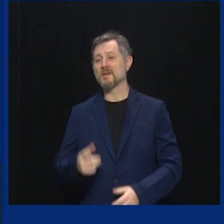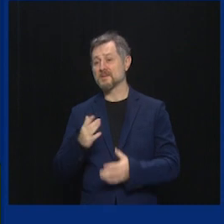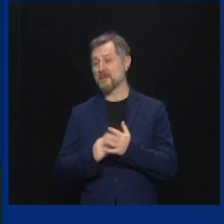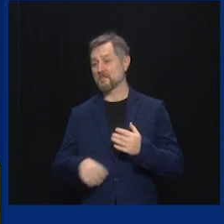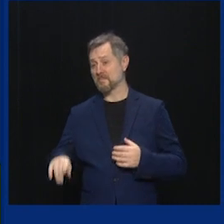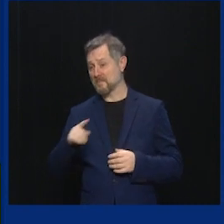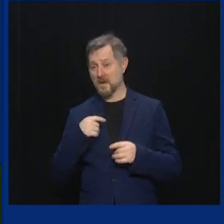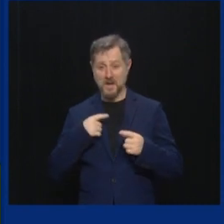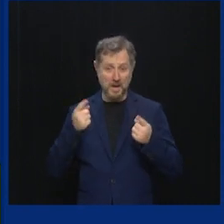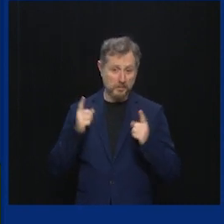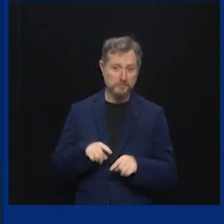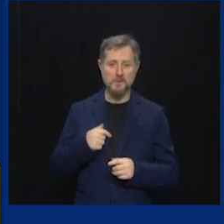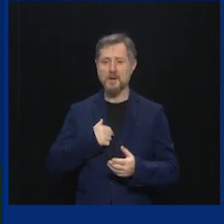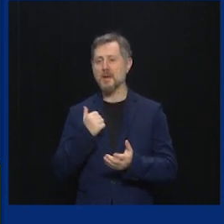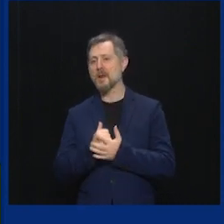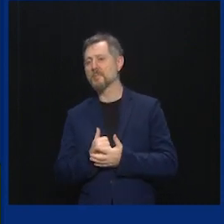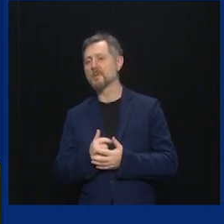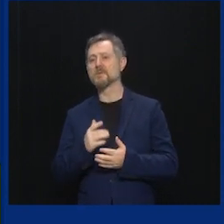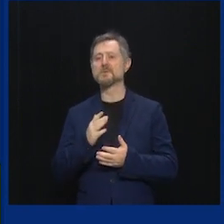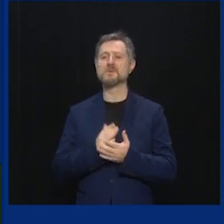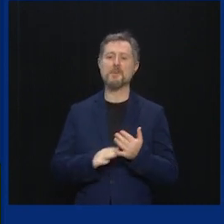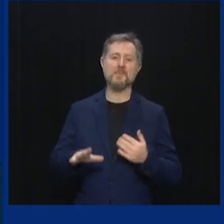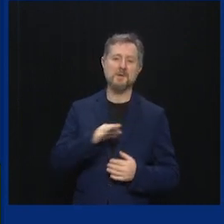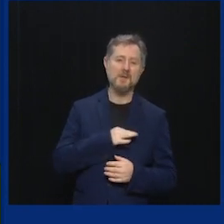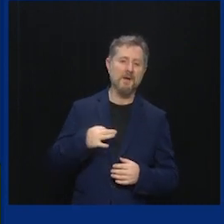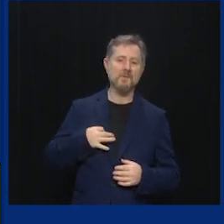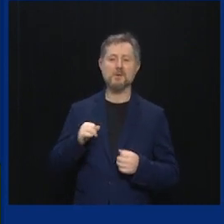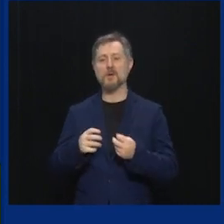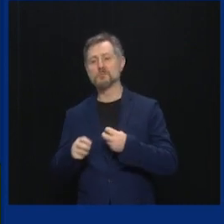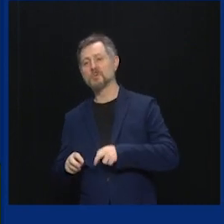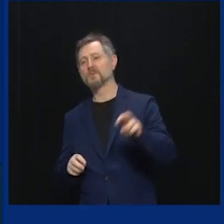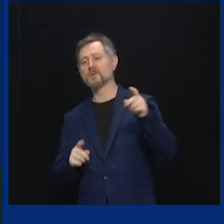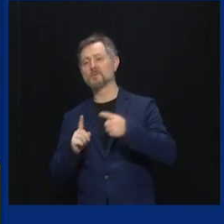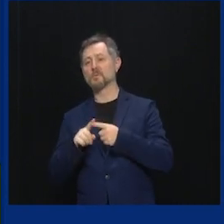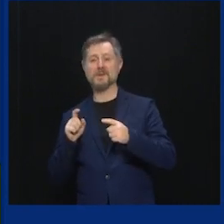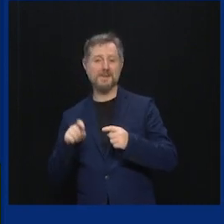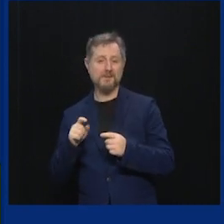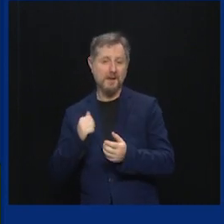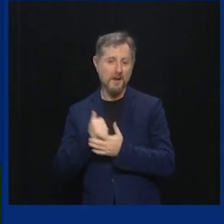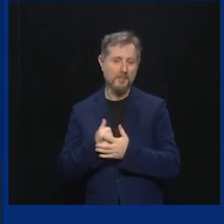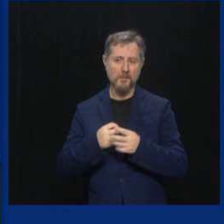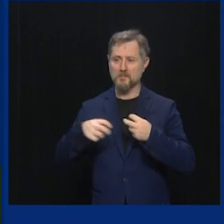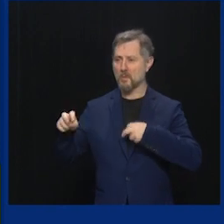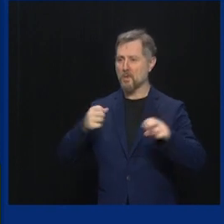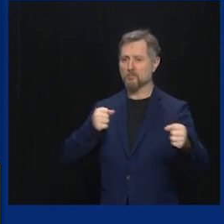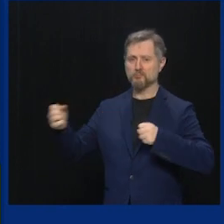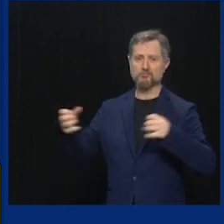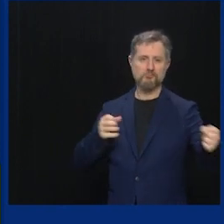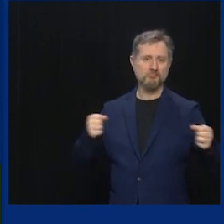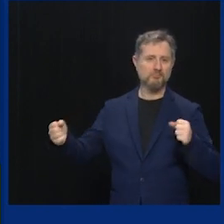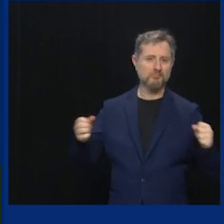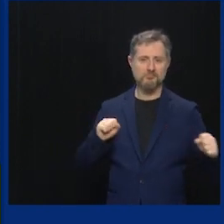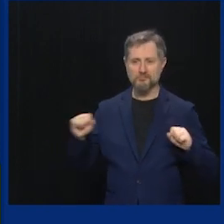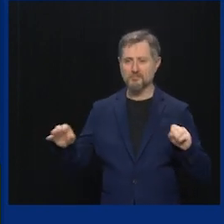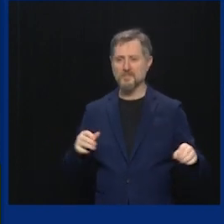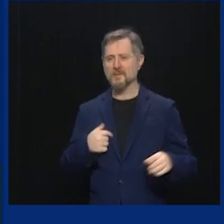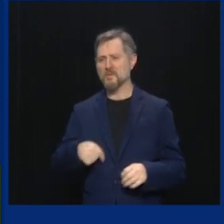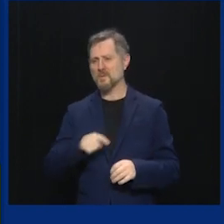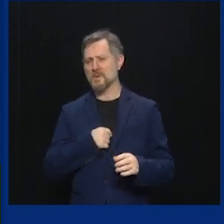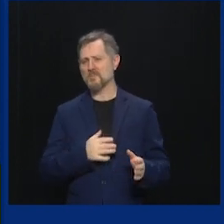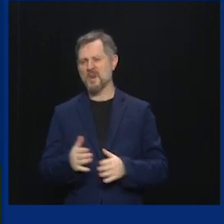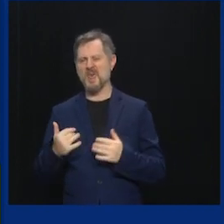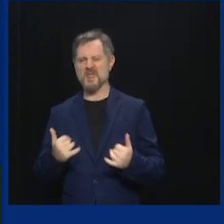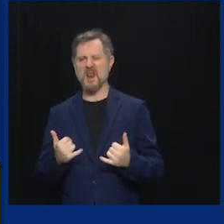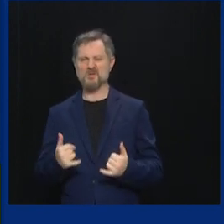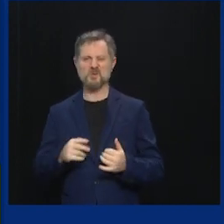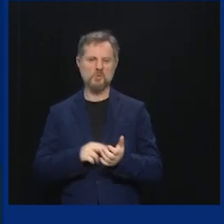agreed to help shift some personnel temporarily to our hotspot areas. So those are all the strategies we're dealing right now to deal with the nursing